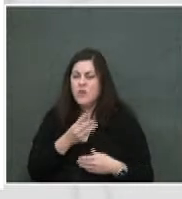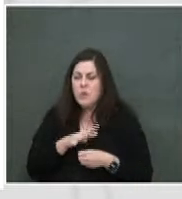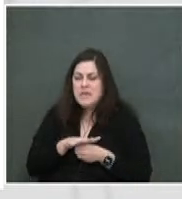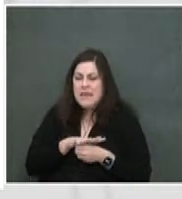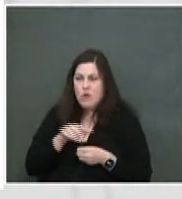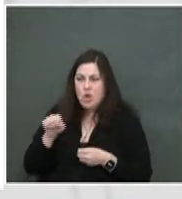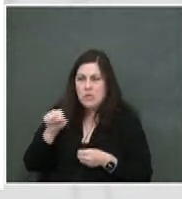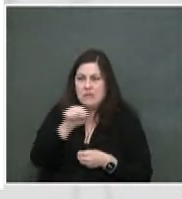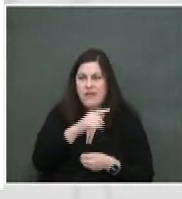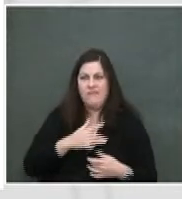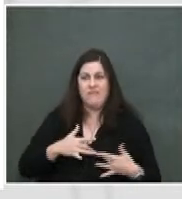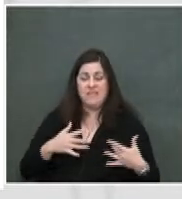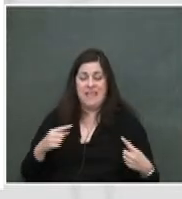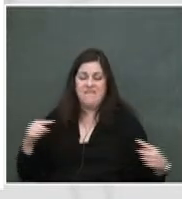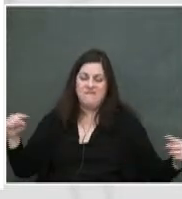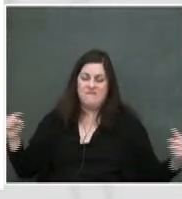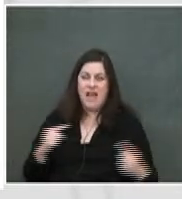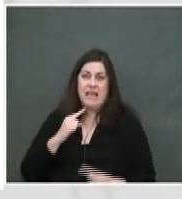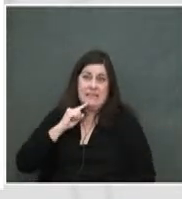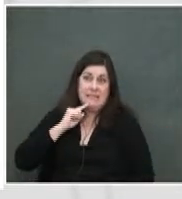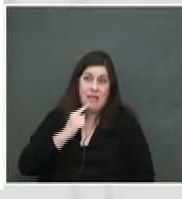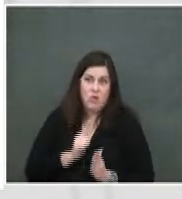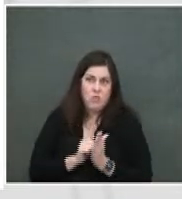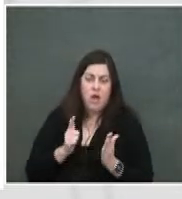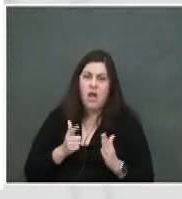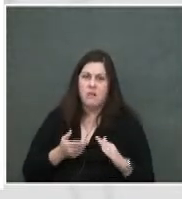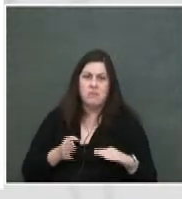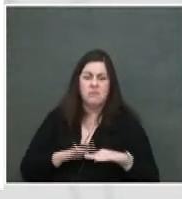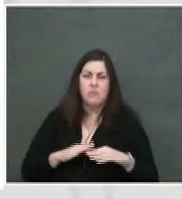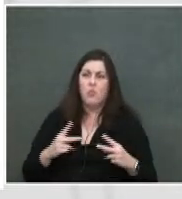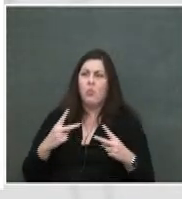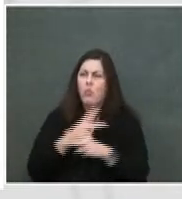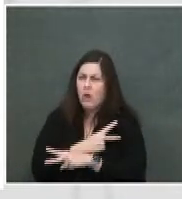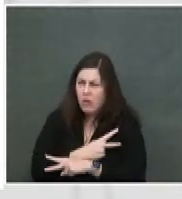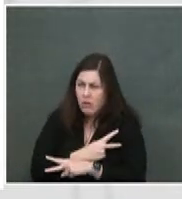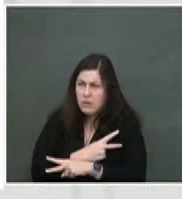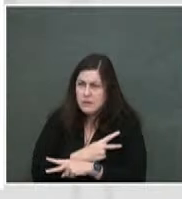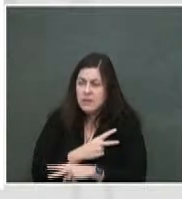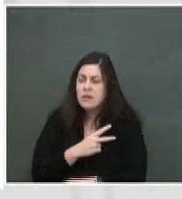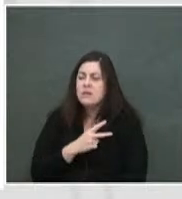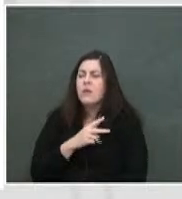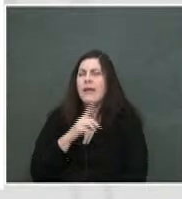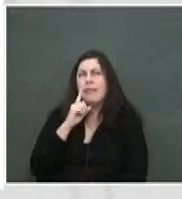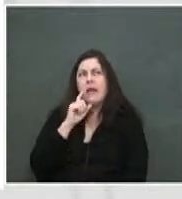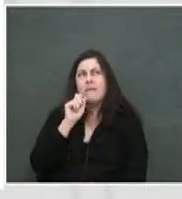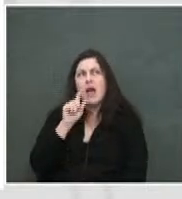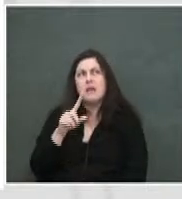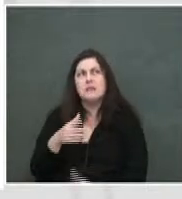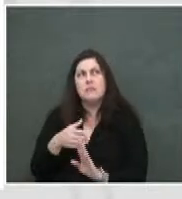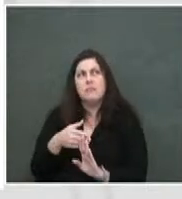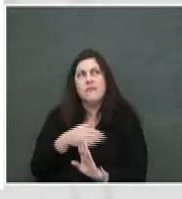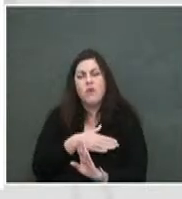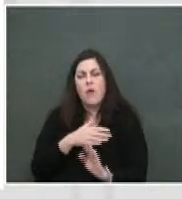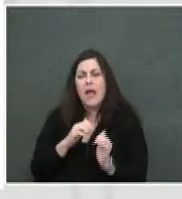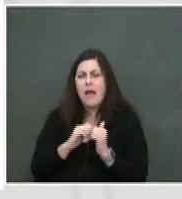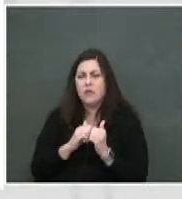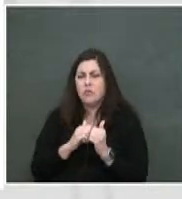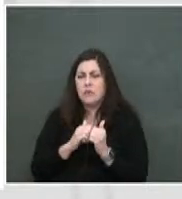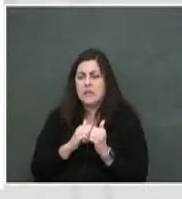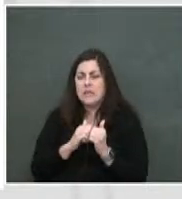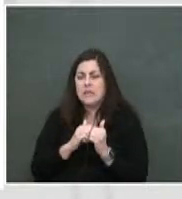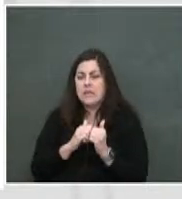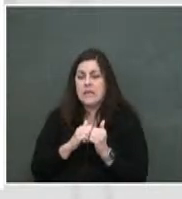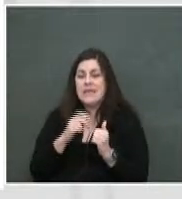up. And I'm curious if I believe I've asked for this before about how we can see violent